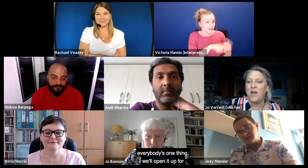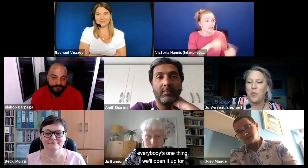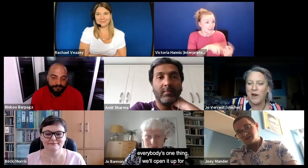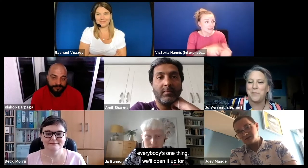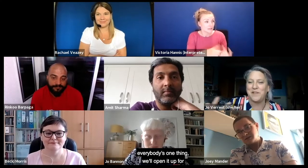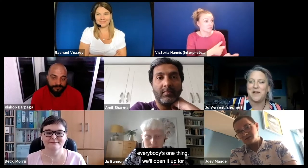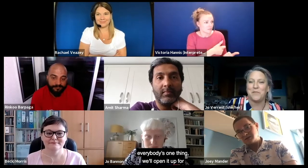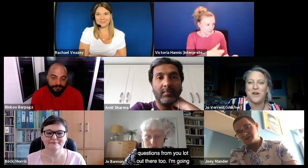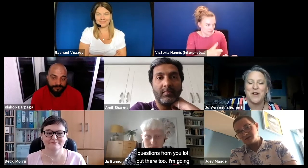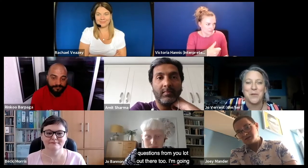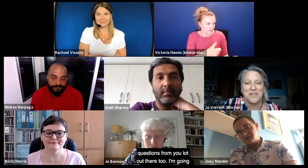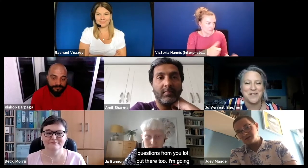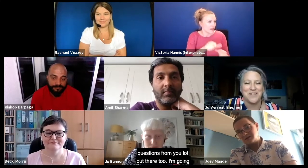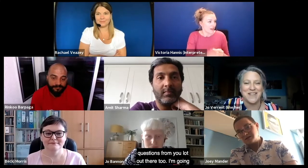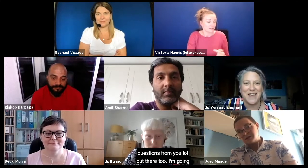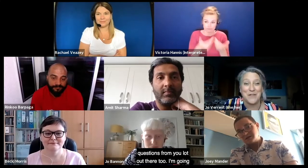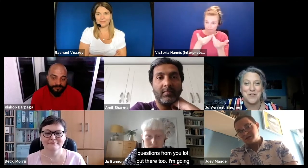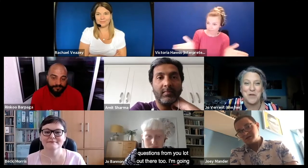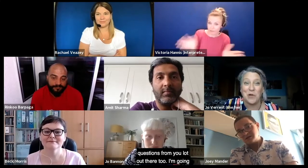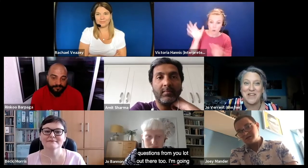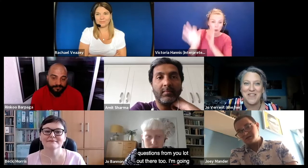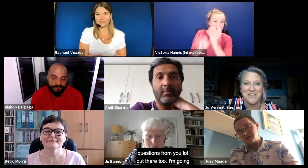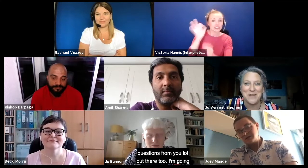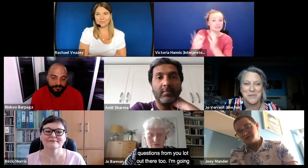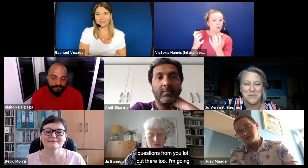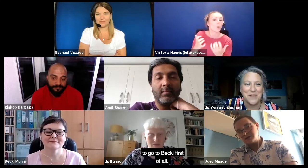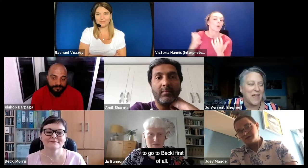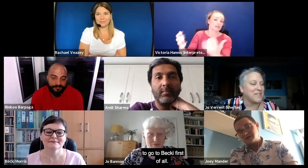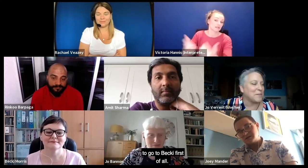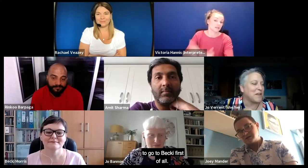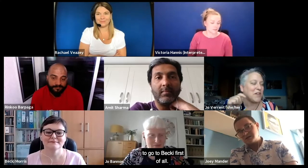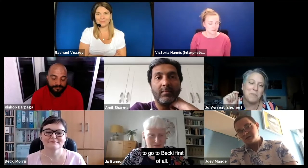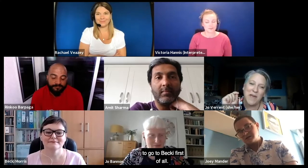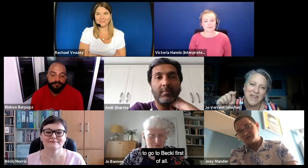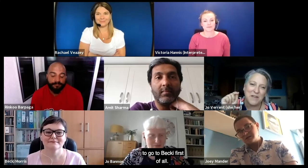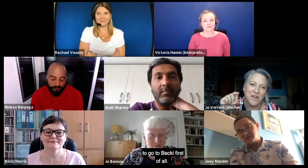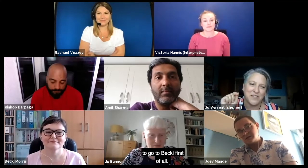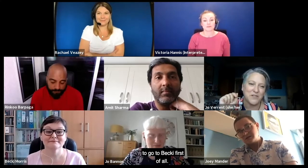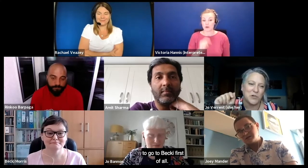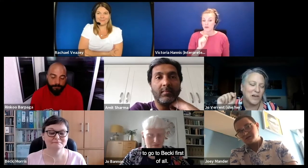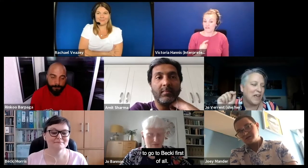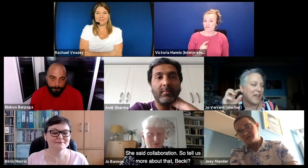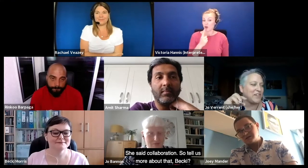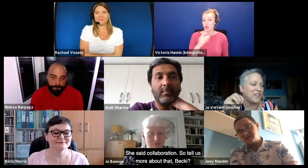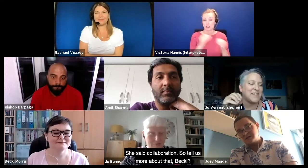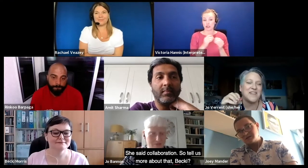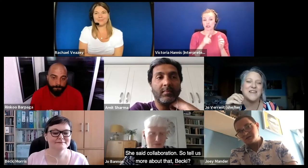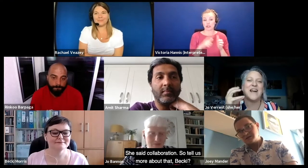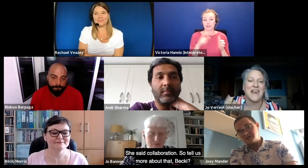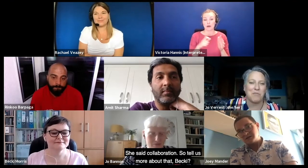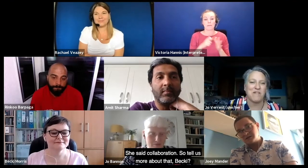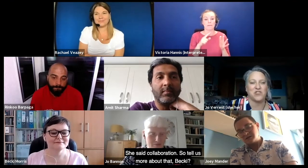thing, we'll open it up for questions from you lot out there too. So I'm going to go to Becki first of all, and she